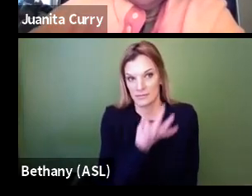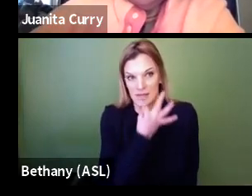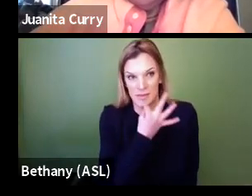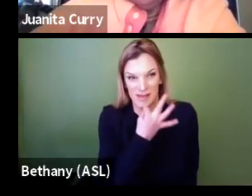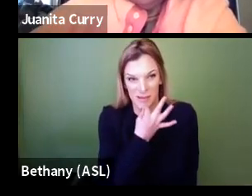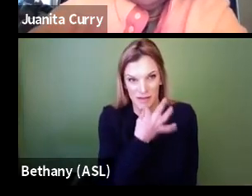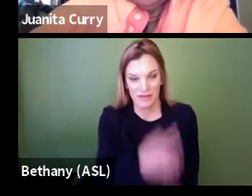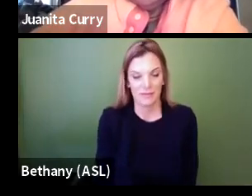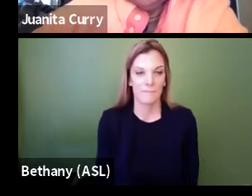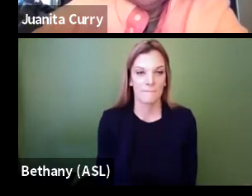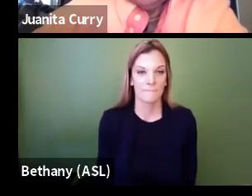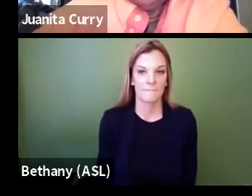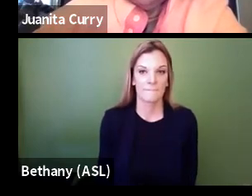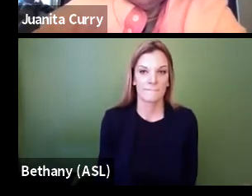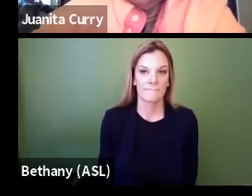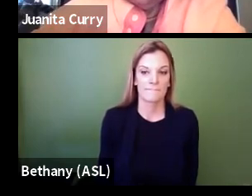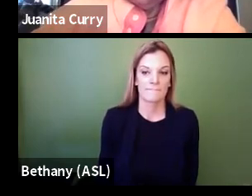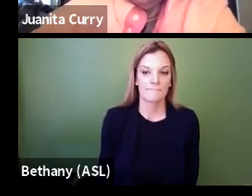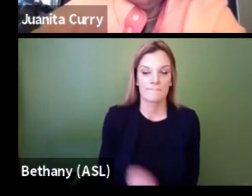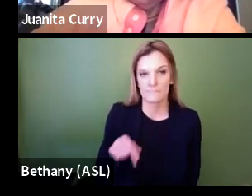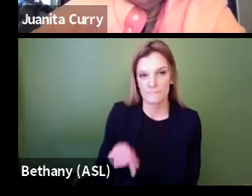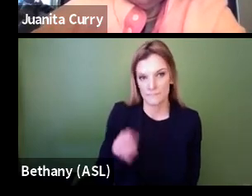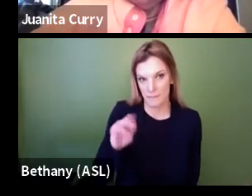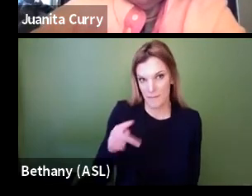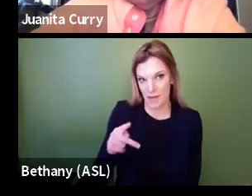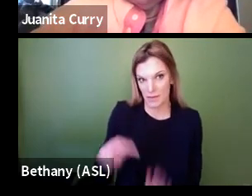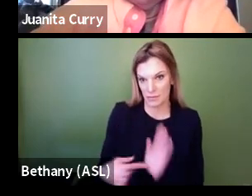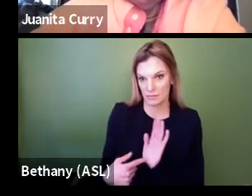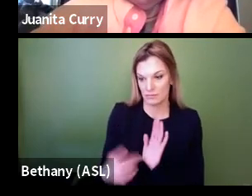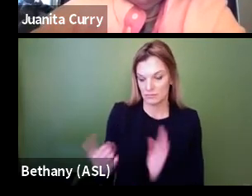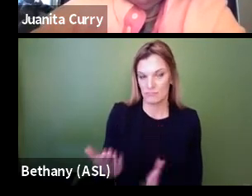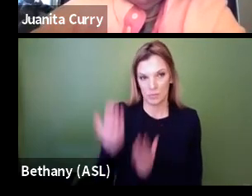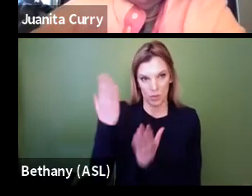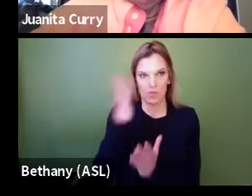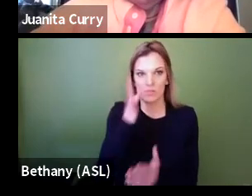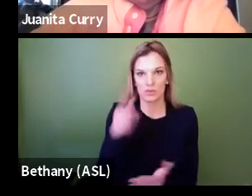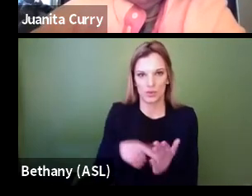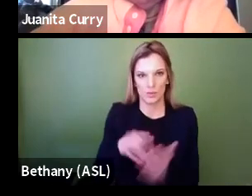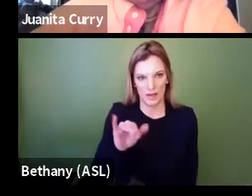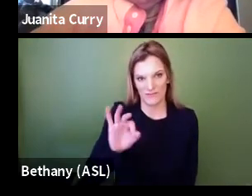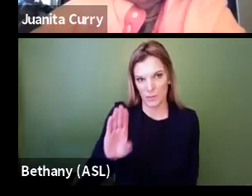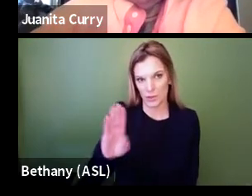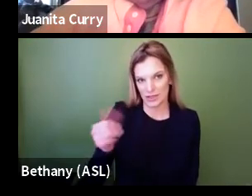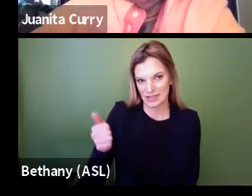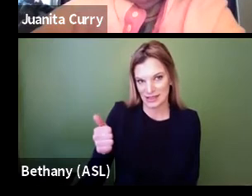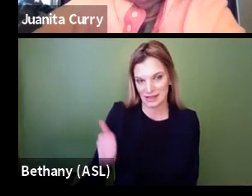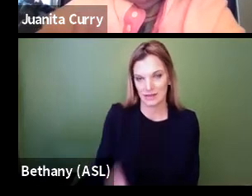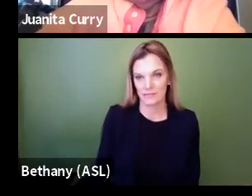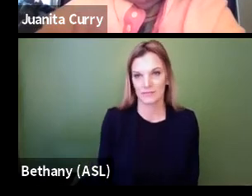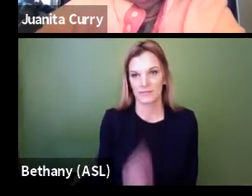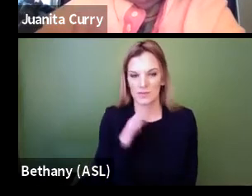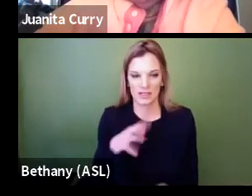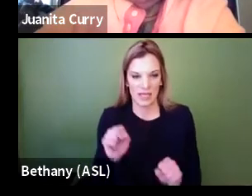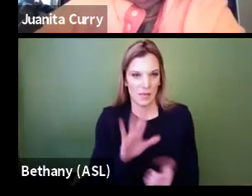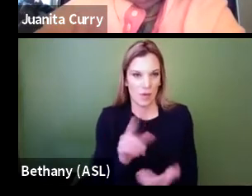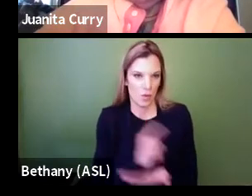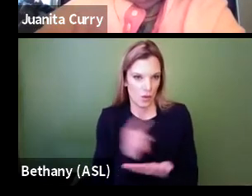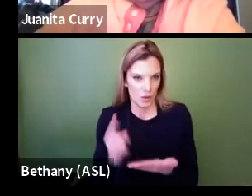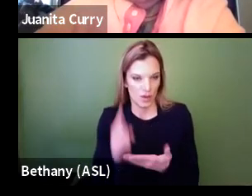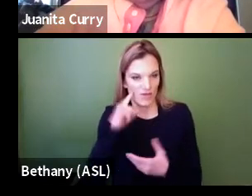the mapping proposals are due by February 10th. So it will take about a week for the internal